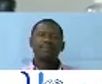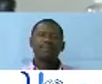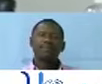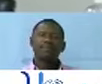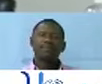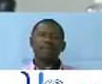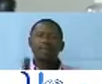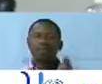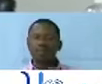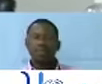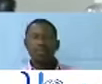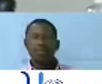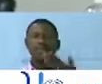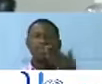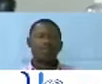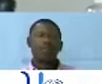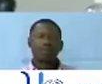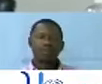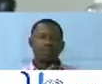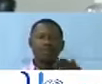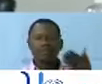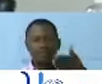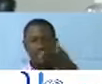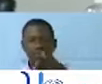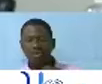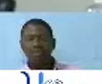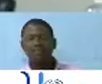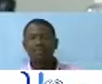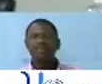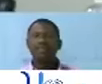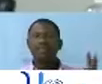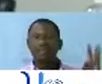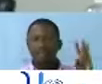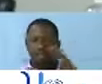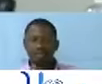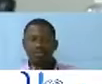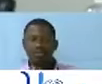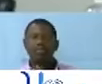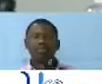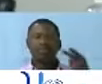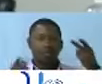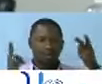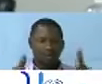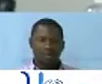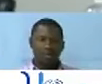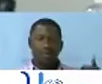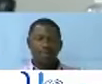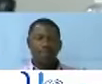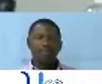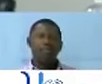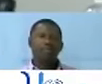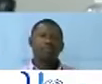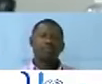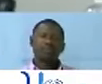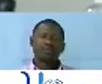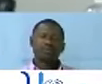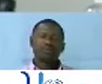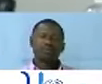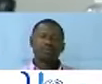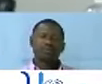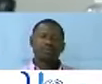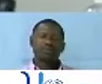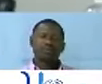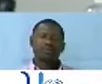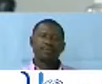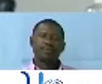the visit of this esteemed delegation of legal luminaries? Ñoñu nga xamne nak ñoo macca